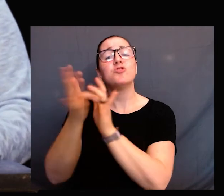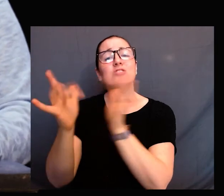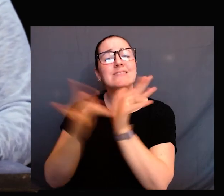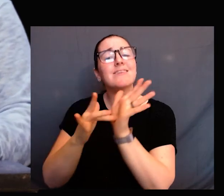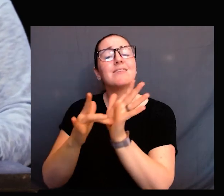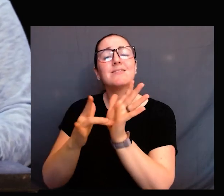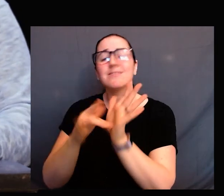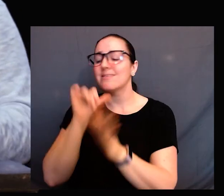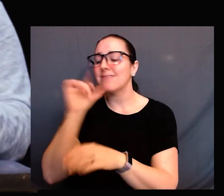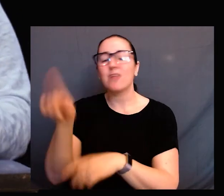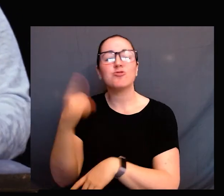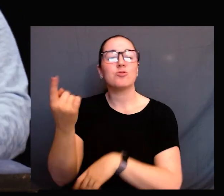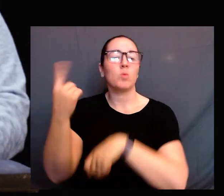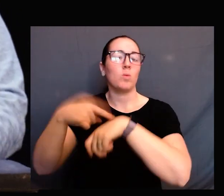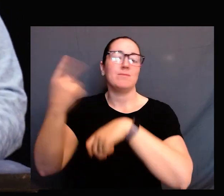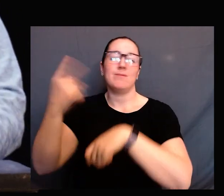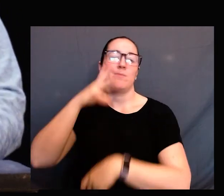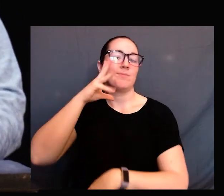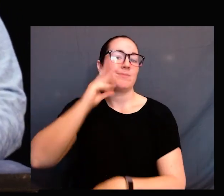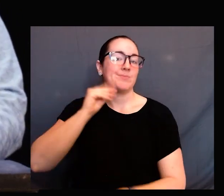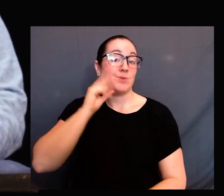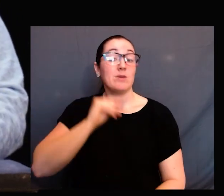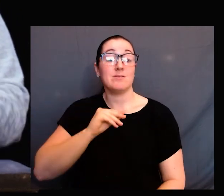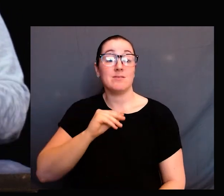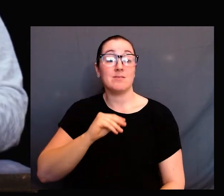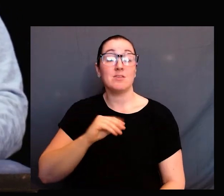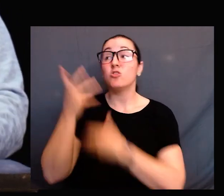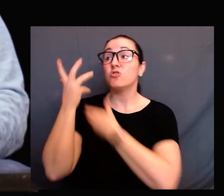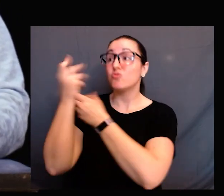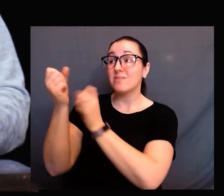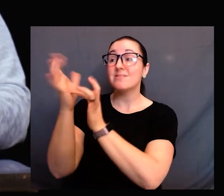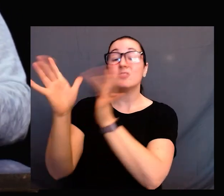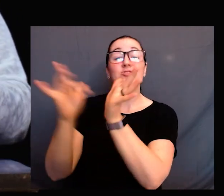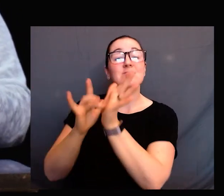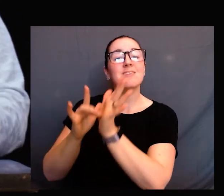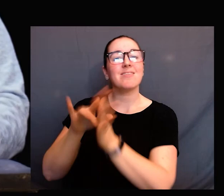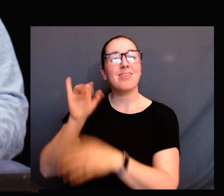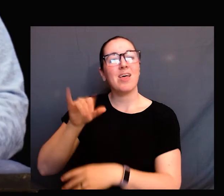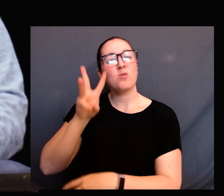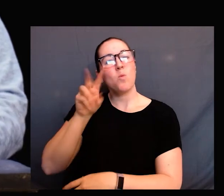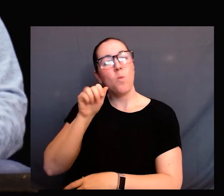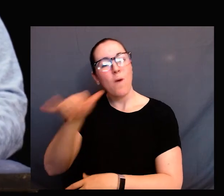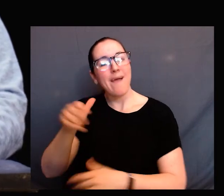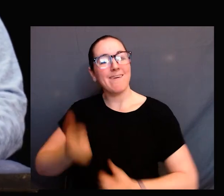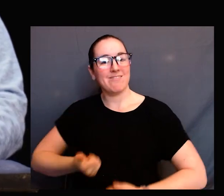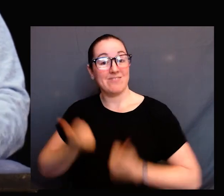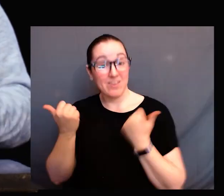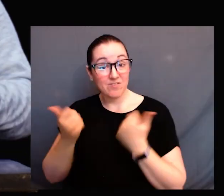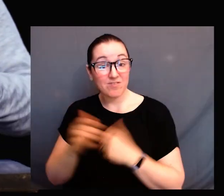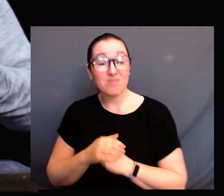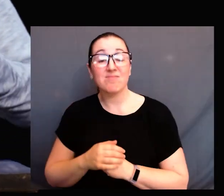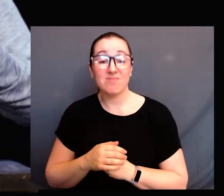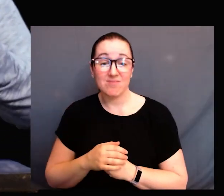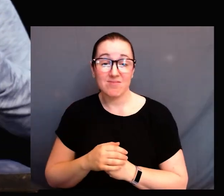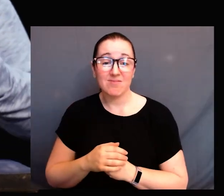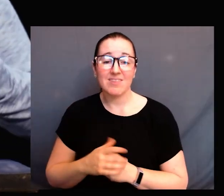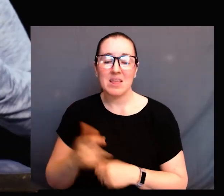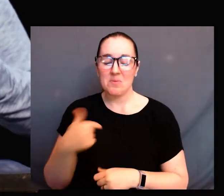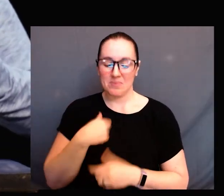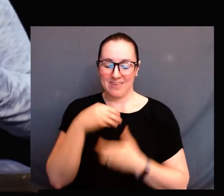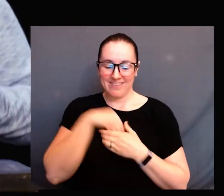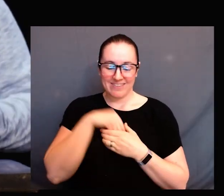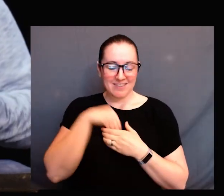Jesus is not a one-time experience. It's a way of life. I have this